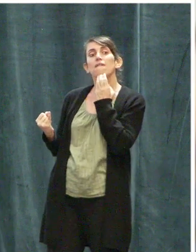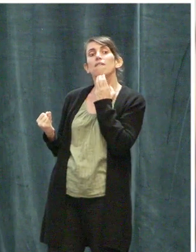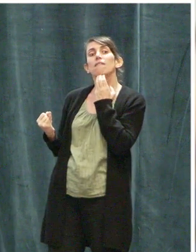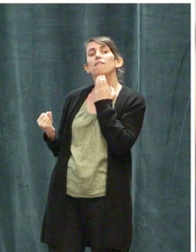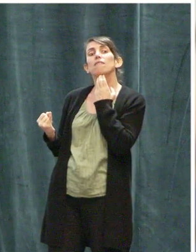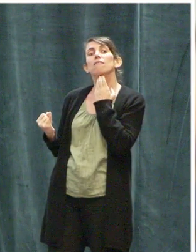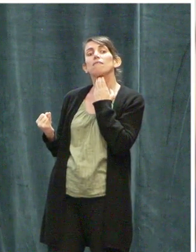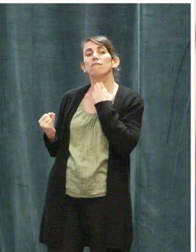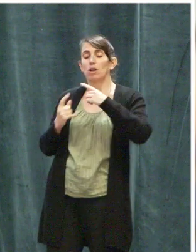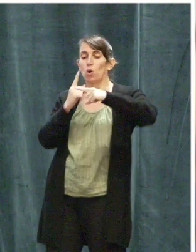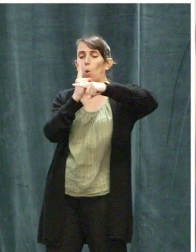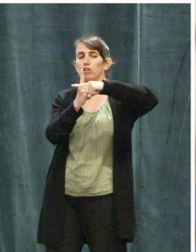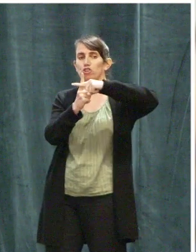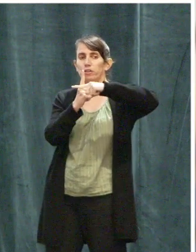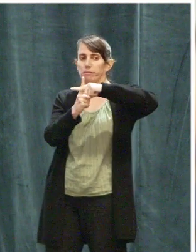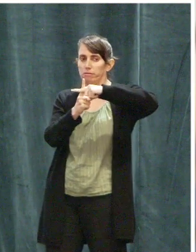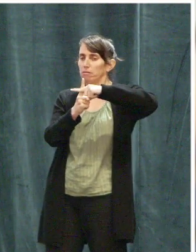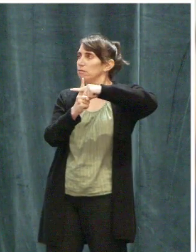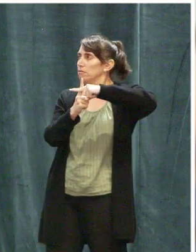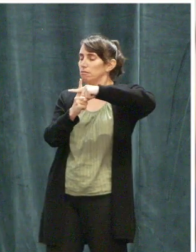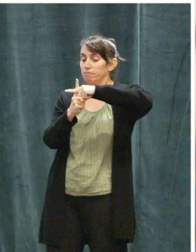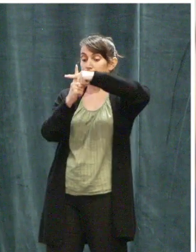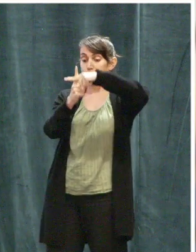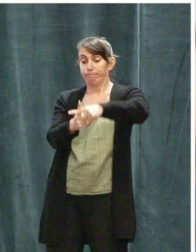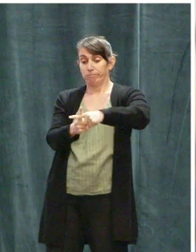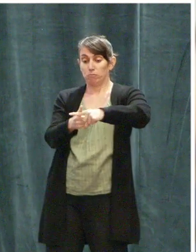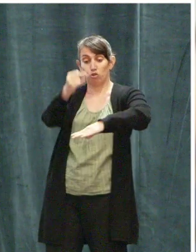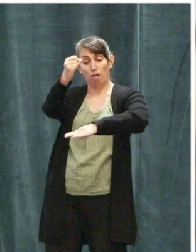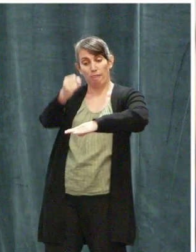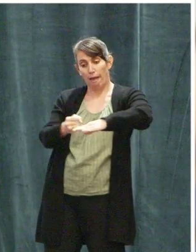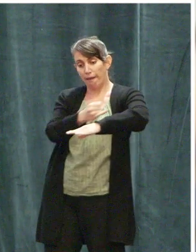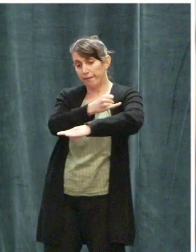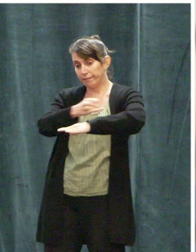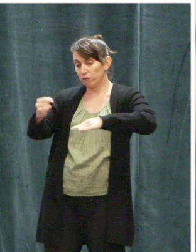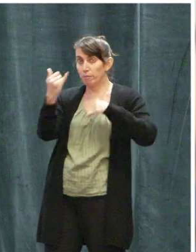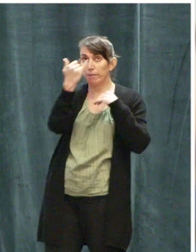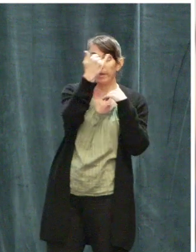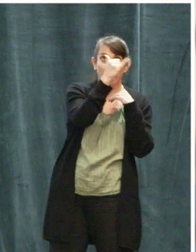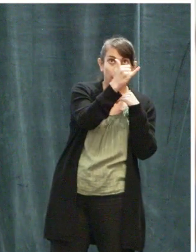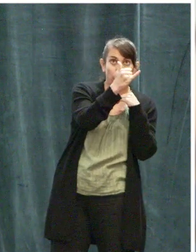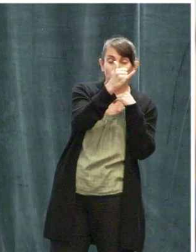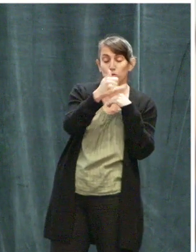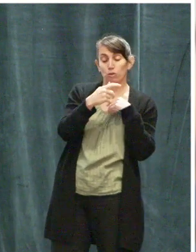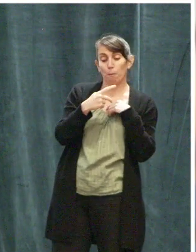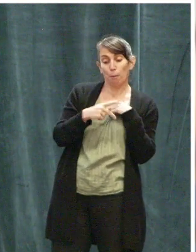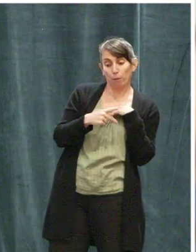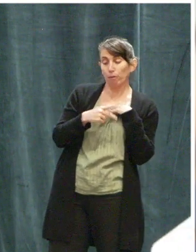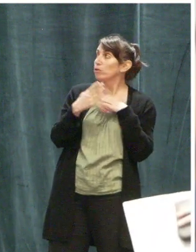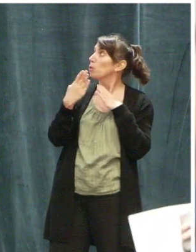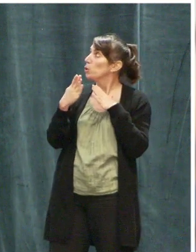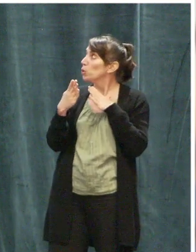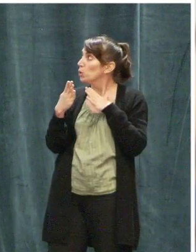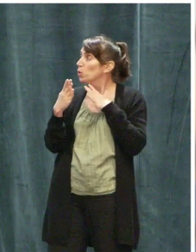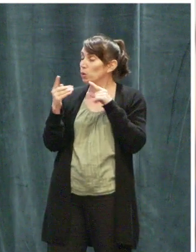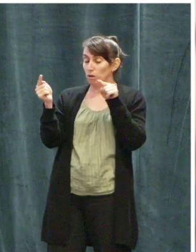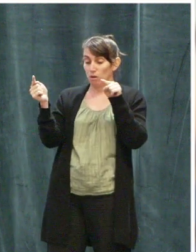a quadrant in what you're talking about there, right? And you draw a line from the yellow to the purple to the blue to the red